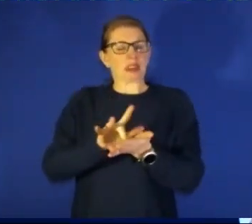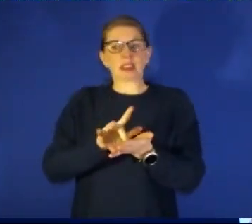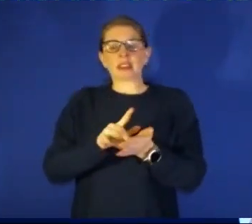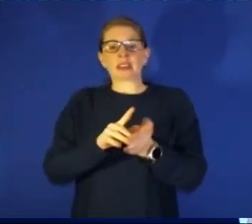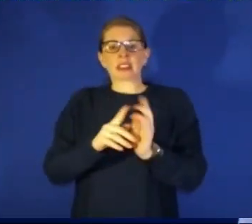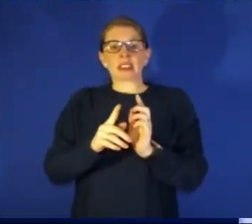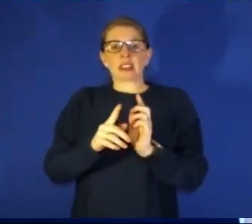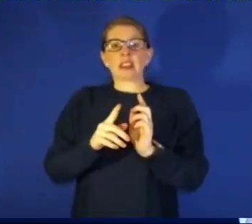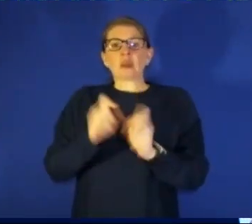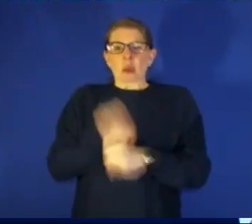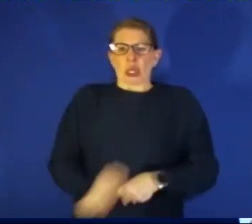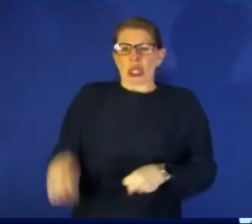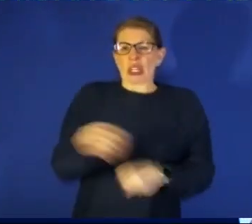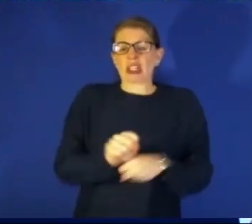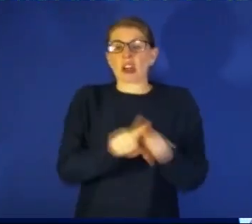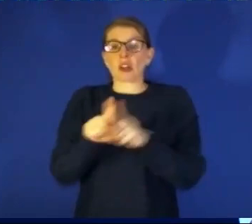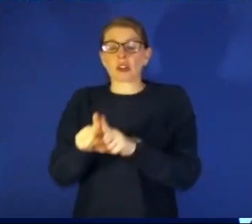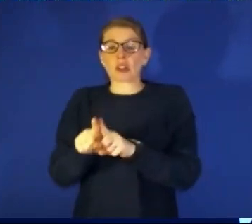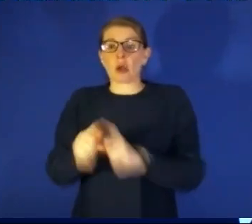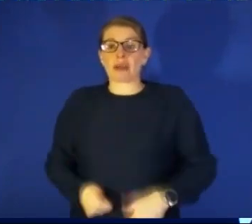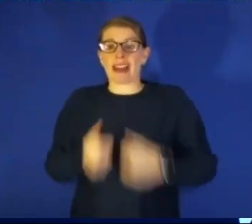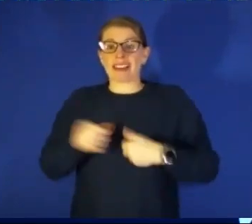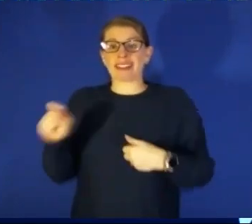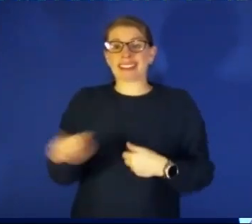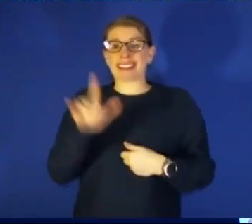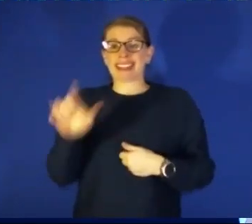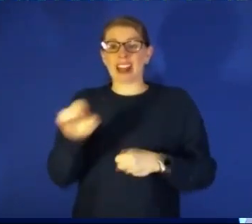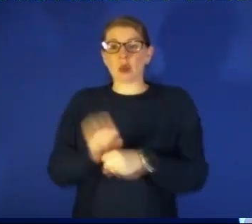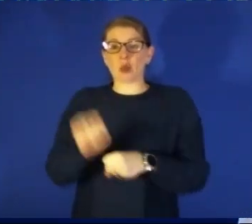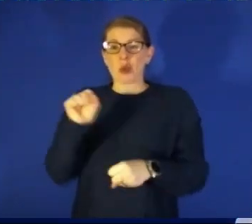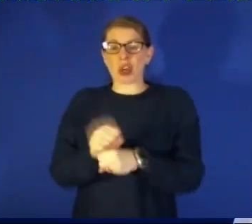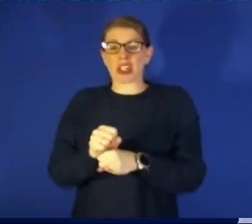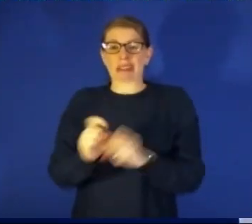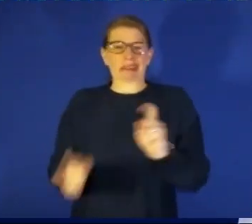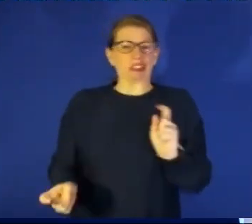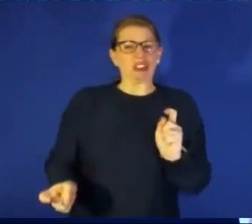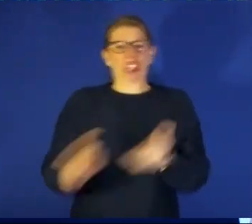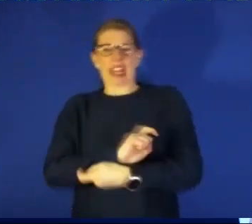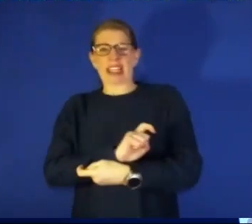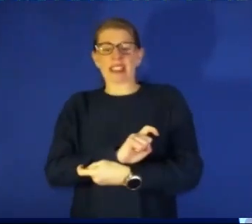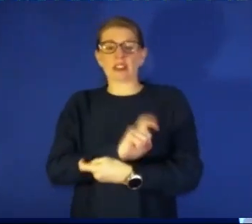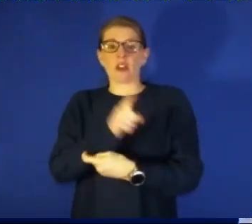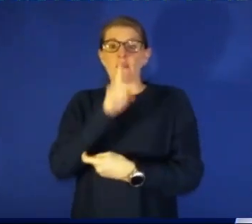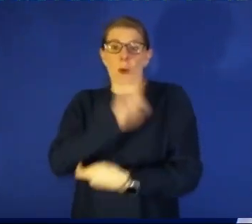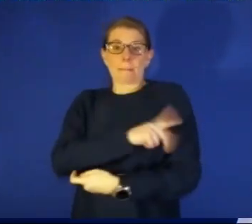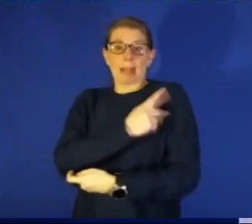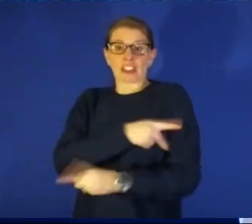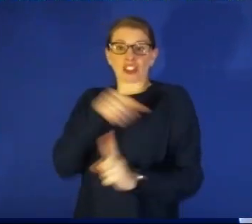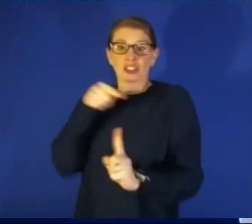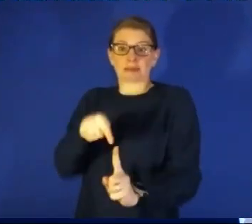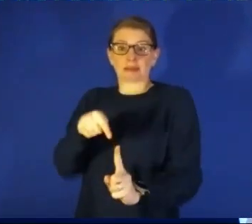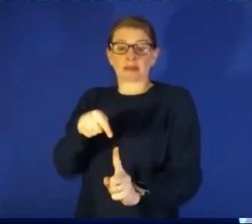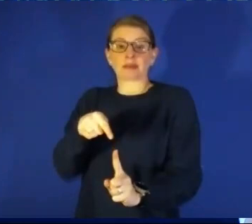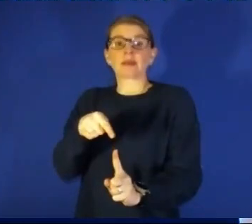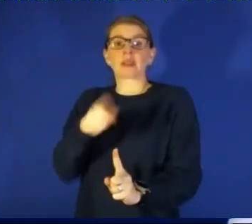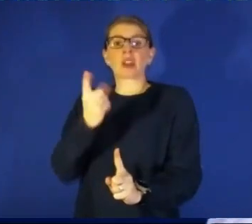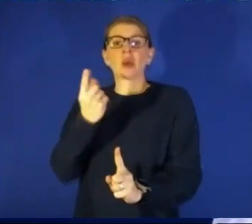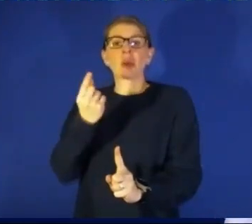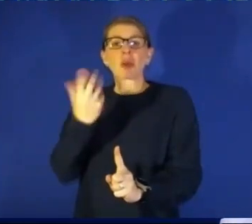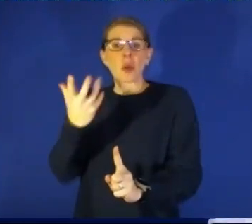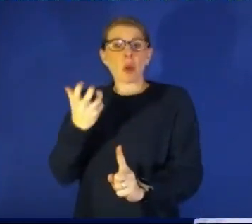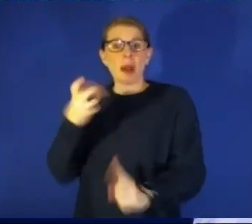from the patient. It's very difficult to maintain that regimen. So ultimately, what we want is a passive treatment. In other